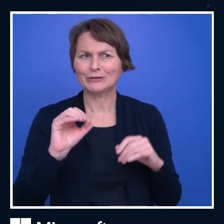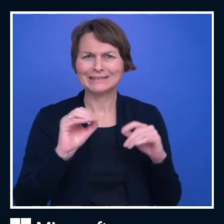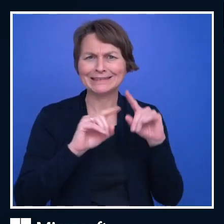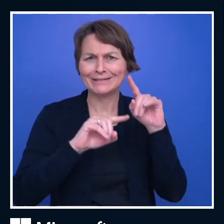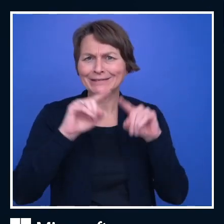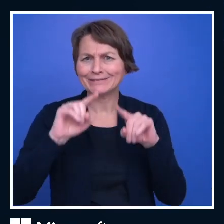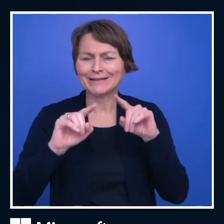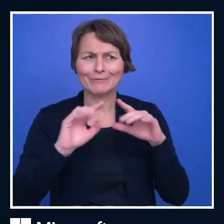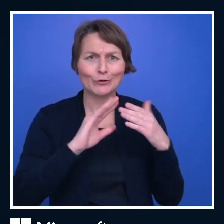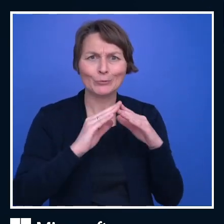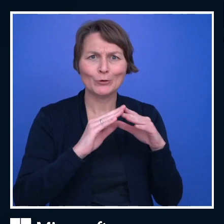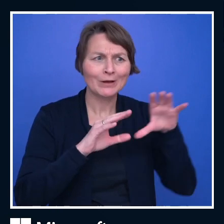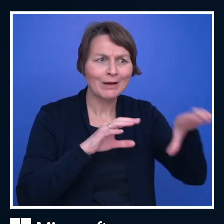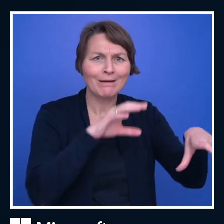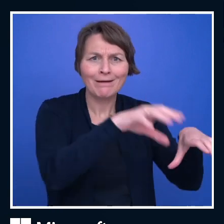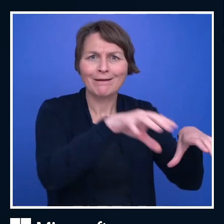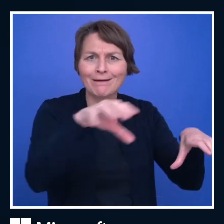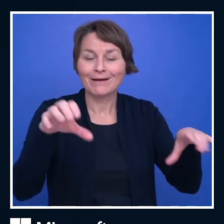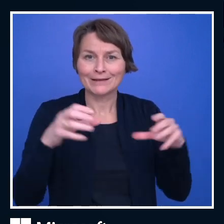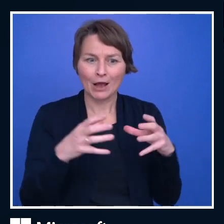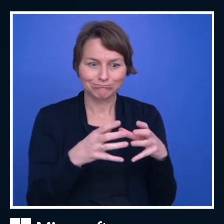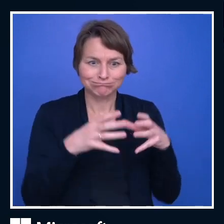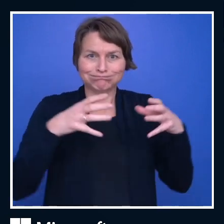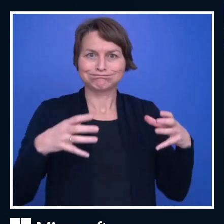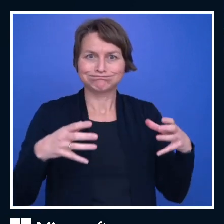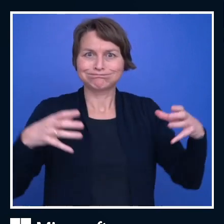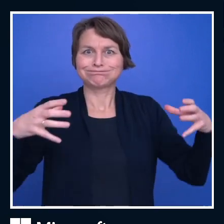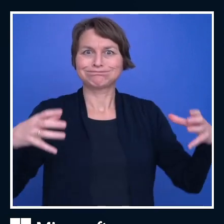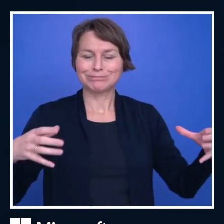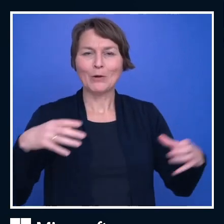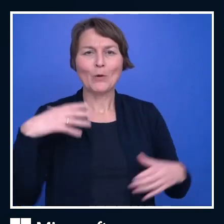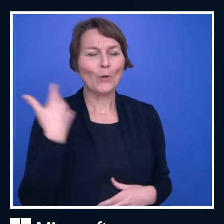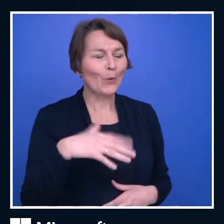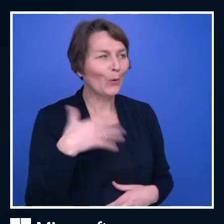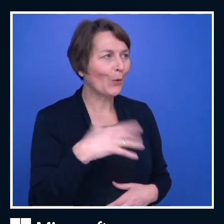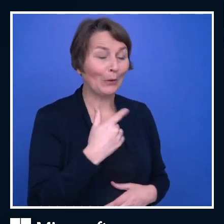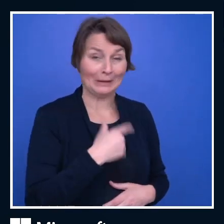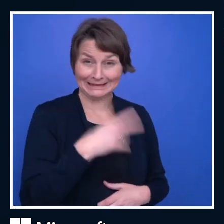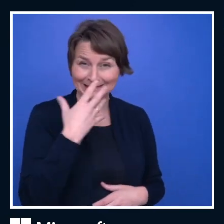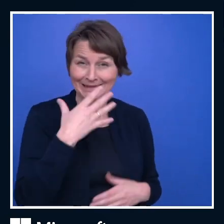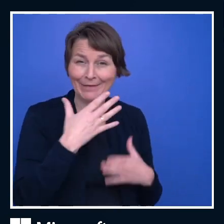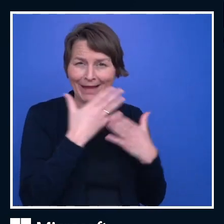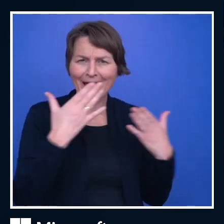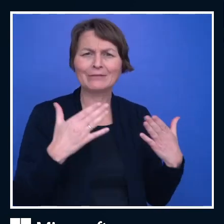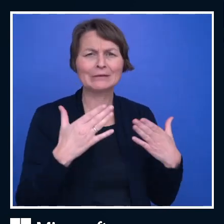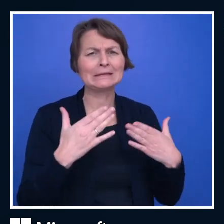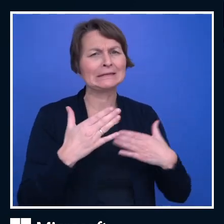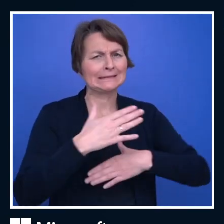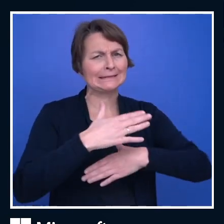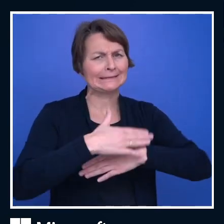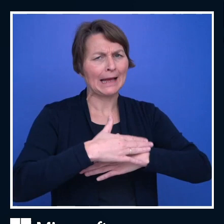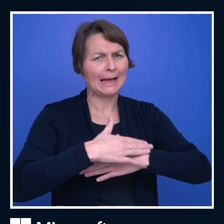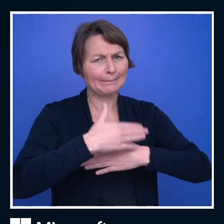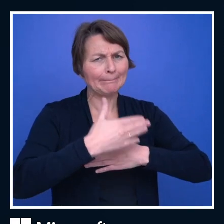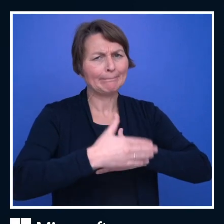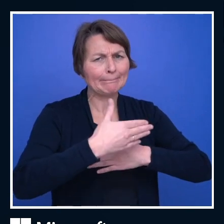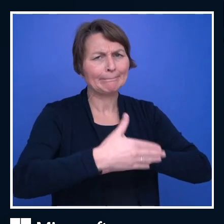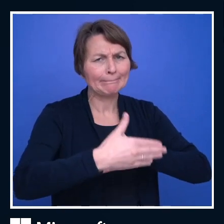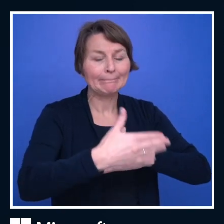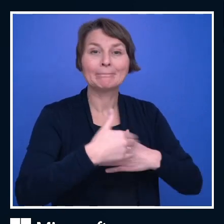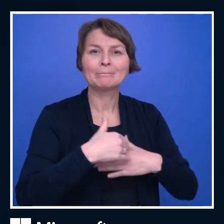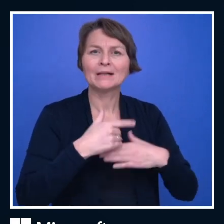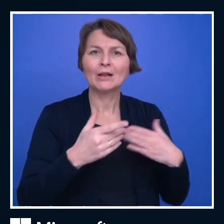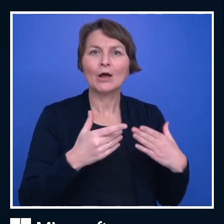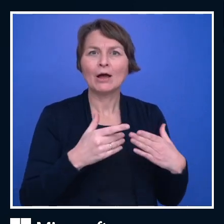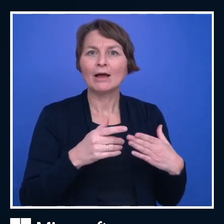growing. We see that there's still a lot of time needed and effort needed to introduce people to